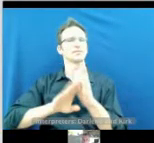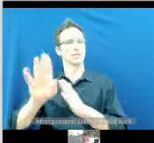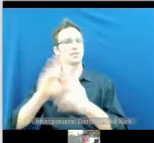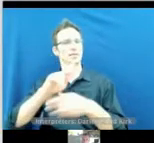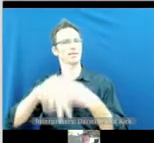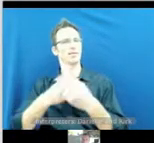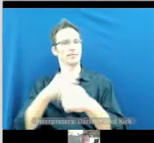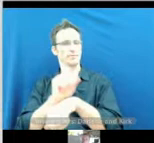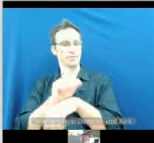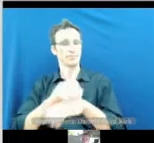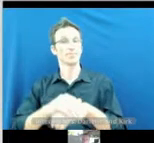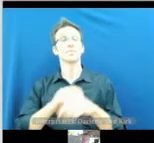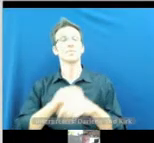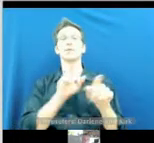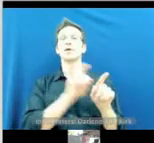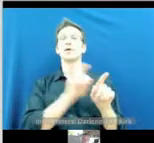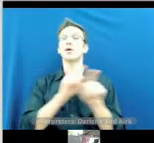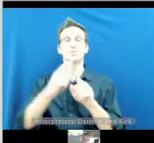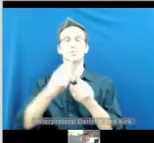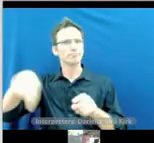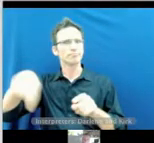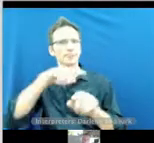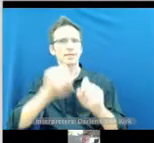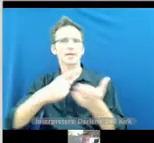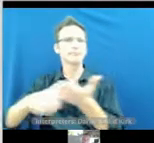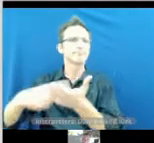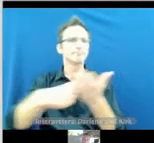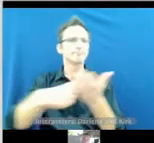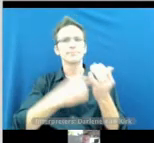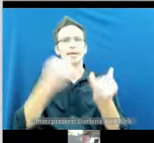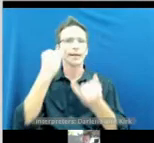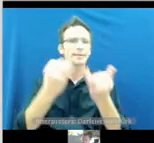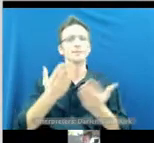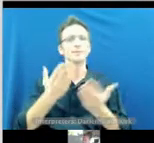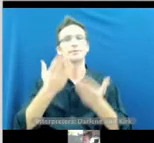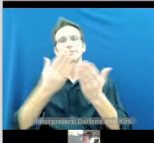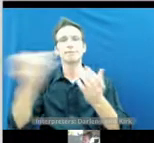ourselves, perhaps you have suggestions that you could share with us as well.